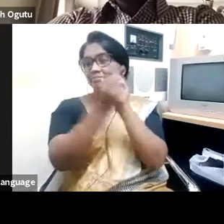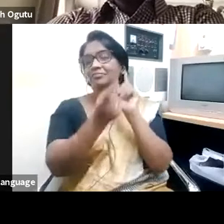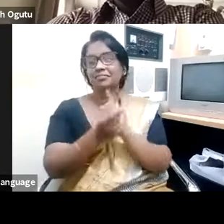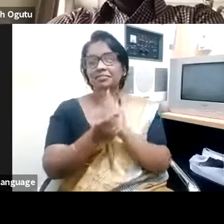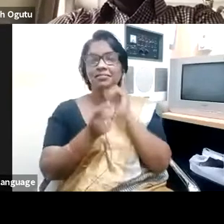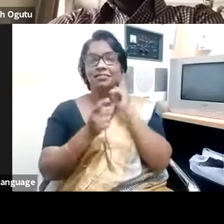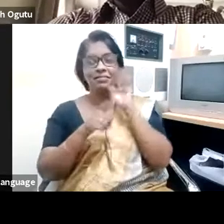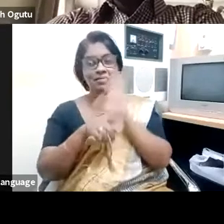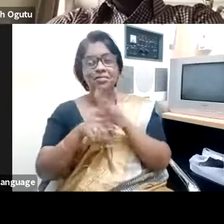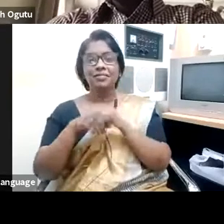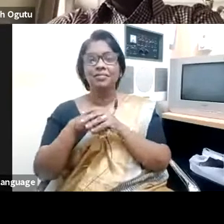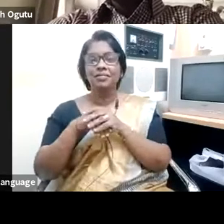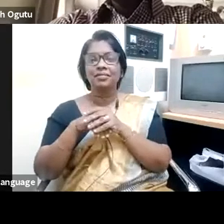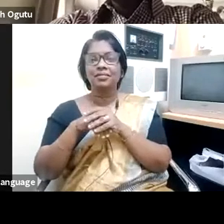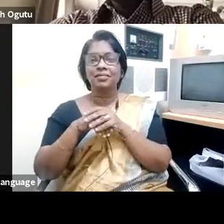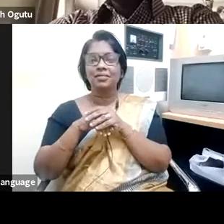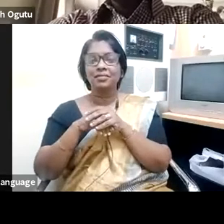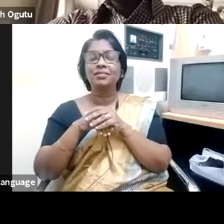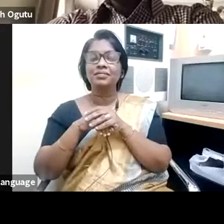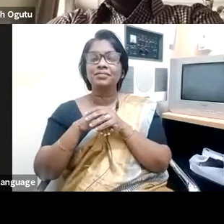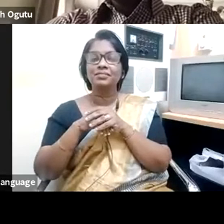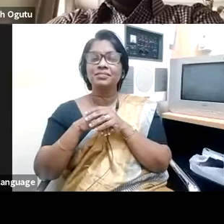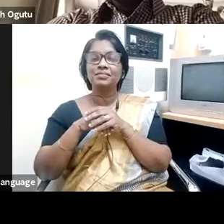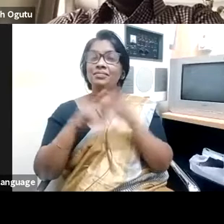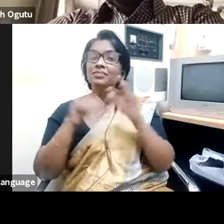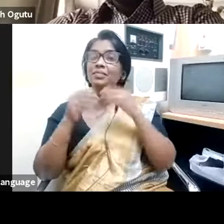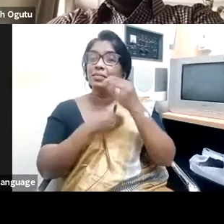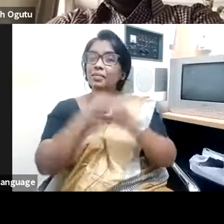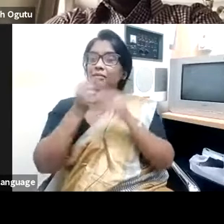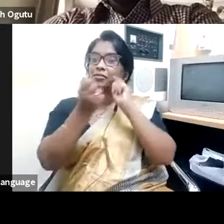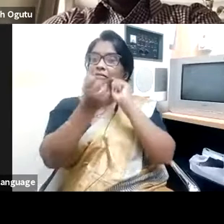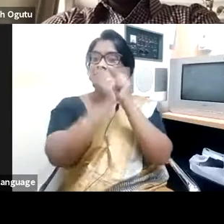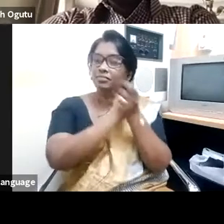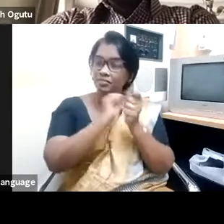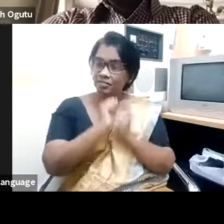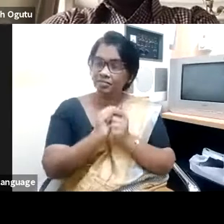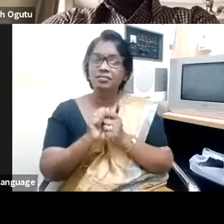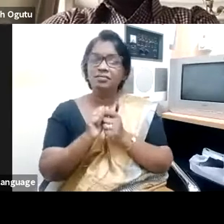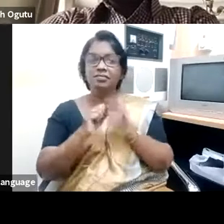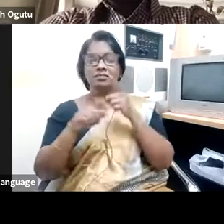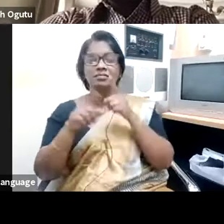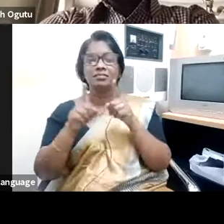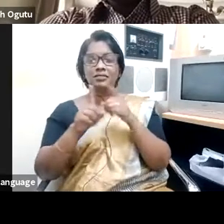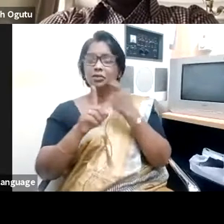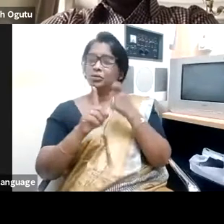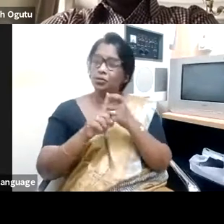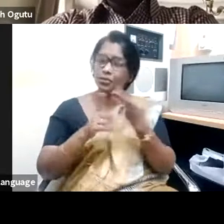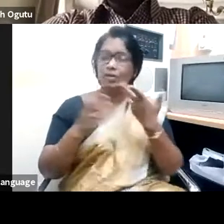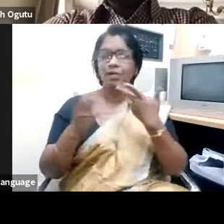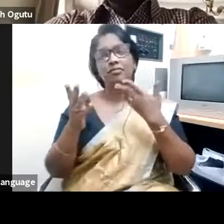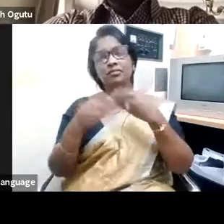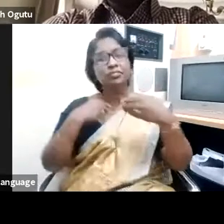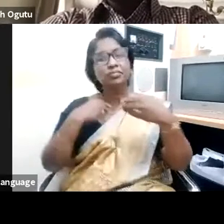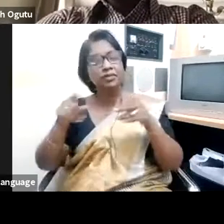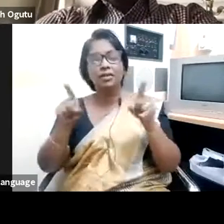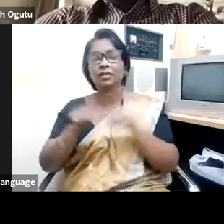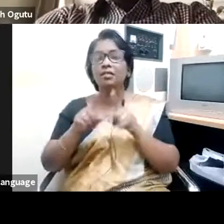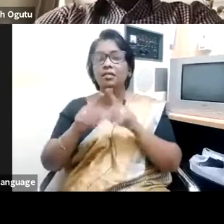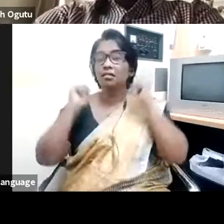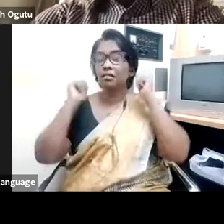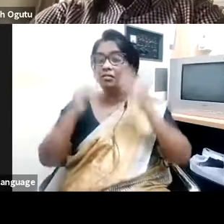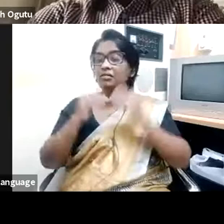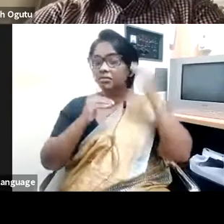businesses can, through disruptive, radical innovation, contribute to the level of sustainability needed on a planet-wide scale.